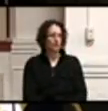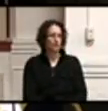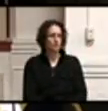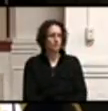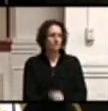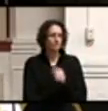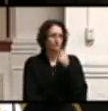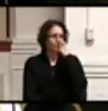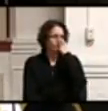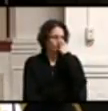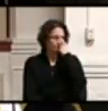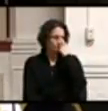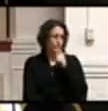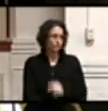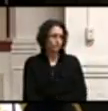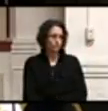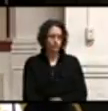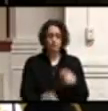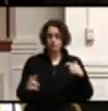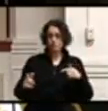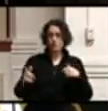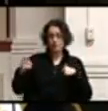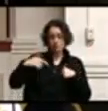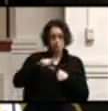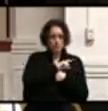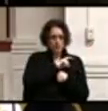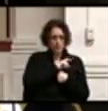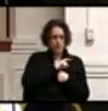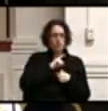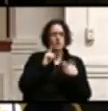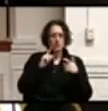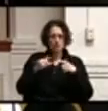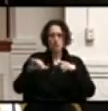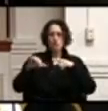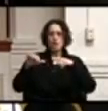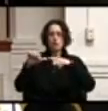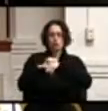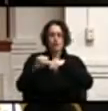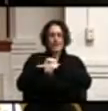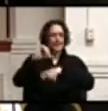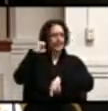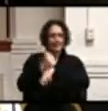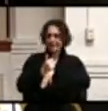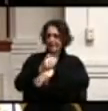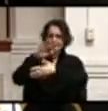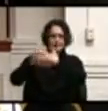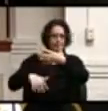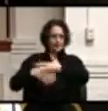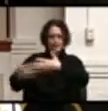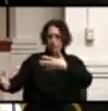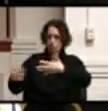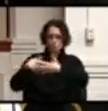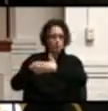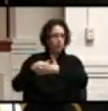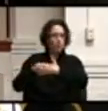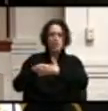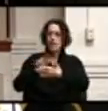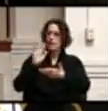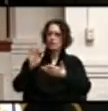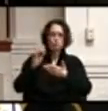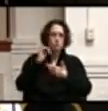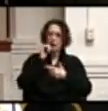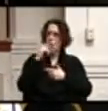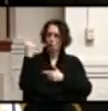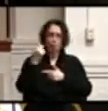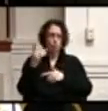staff to specific training certain times of the year. If we get stuck into a hiring pause and miss this window, we're now